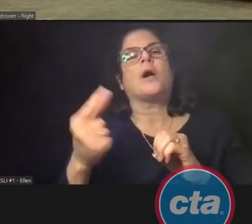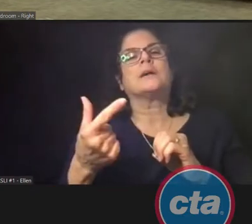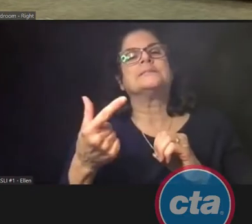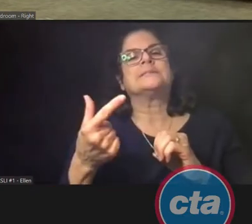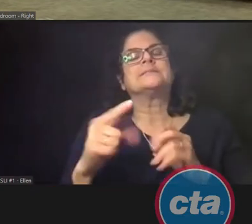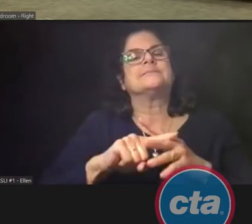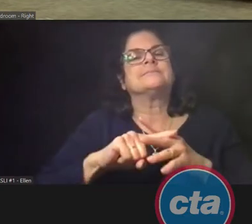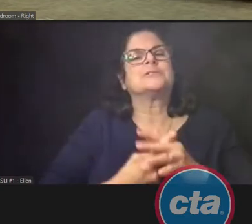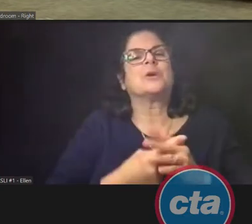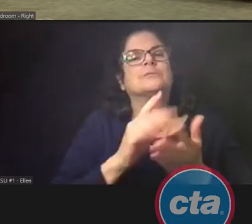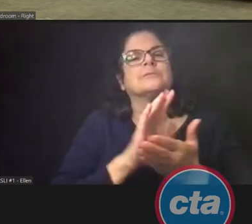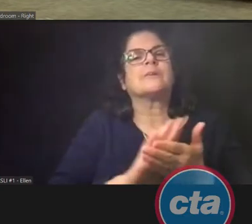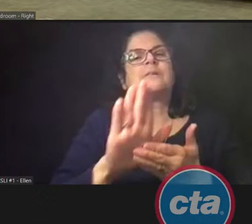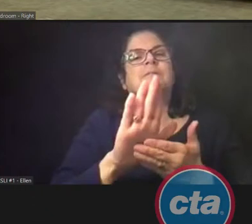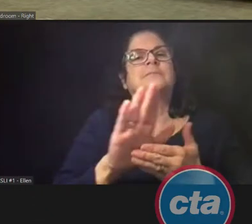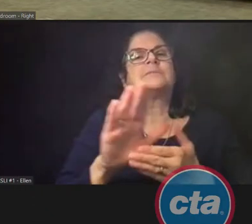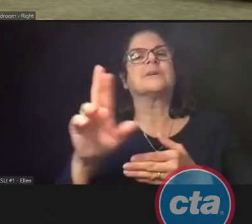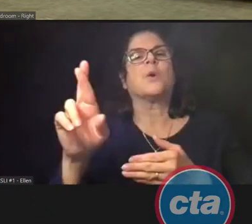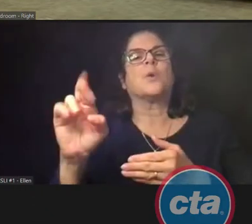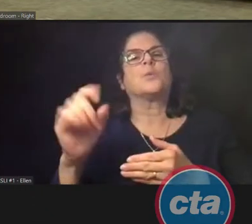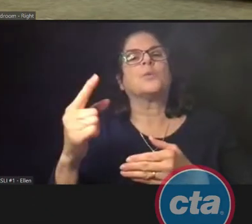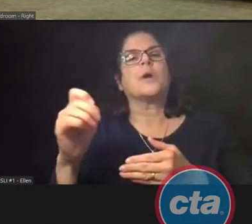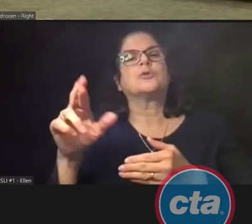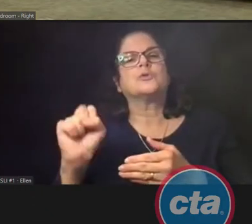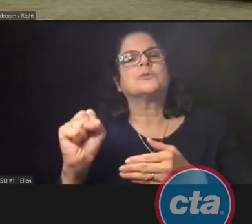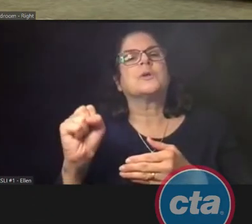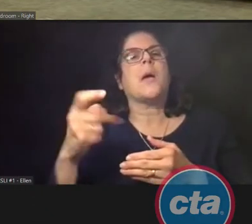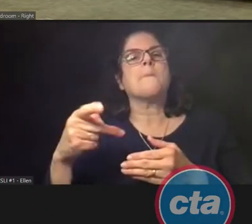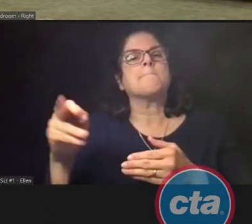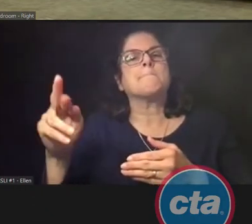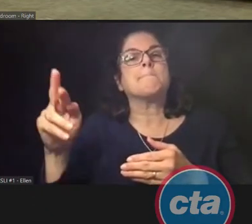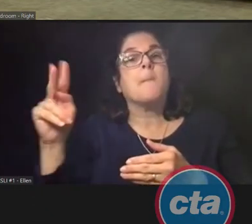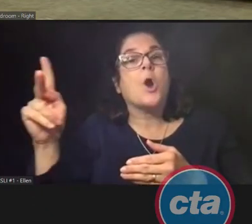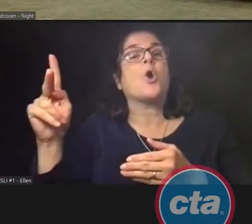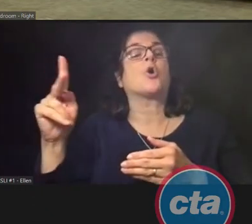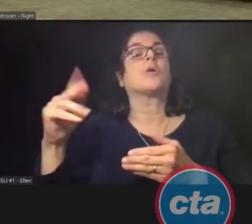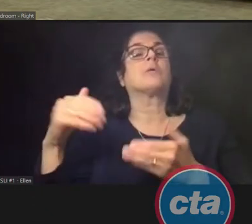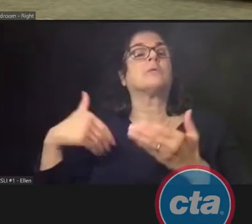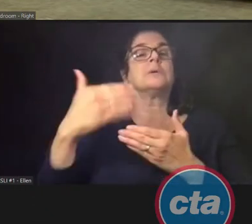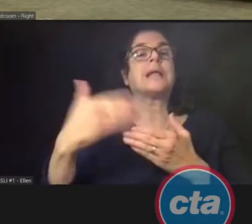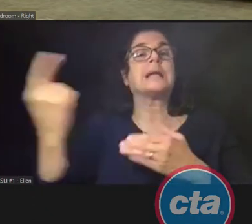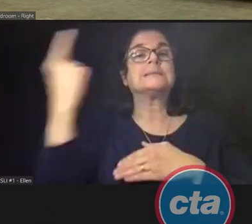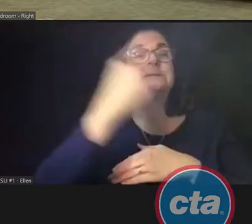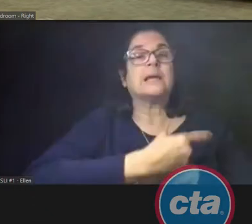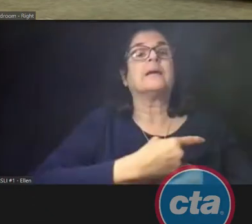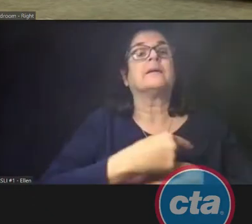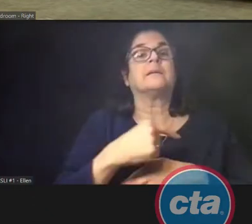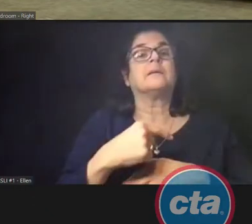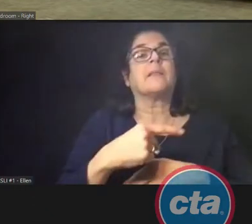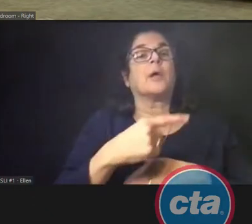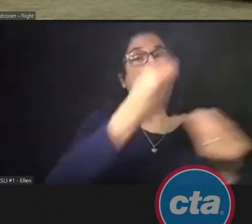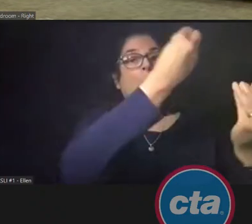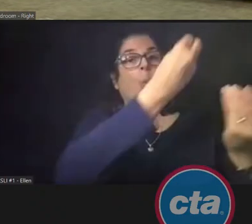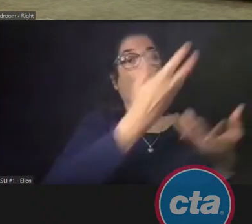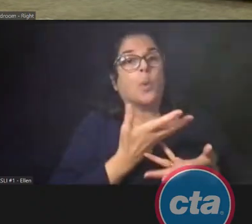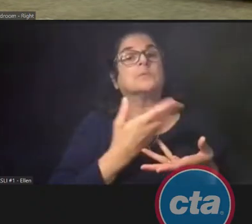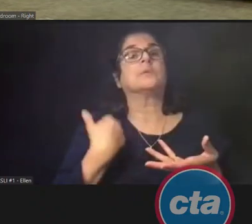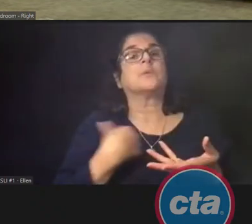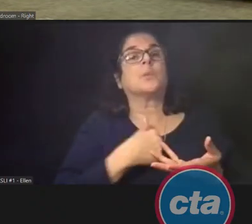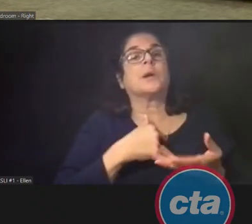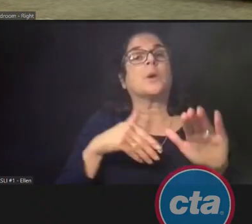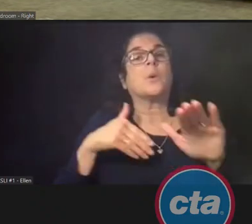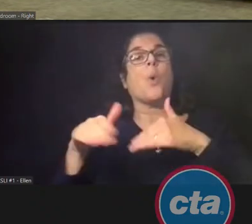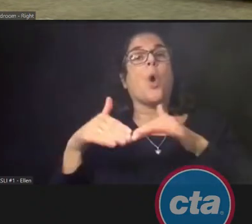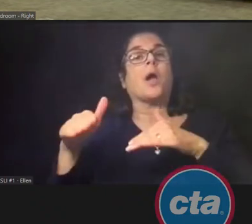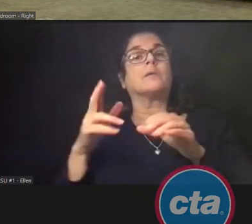and I was at Lakeshore Campus up in Rogers Park, and we were told the next day to walk across the street to the